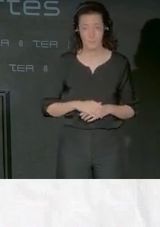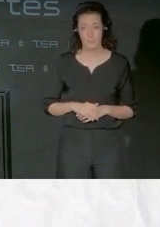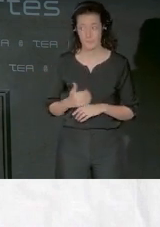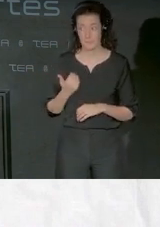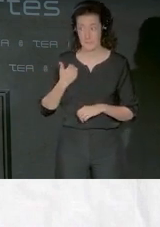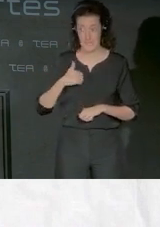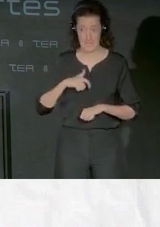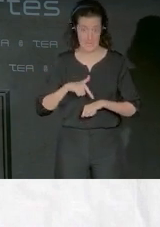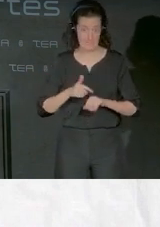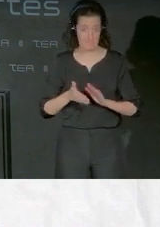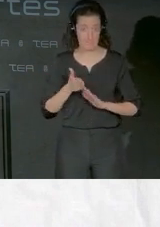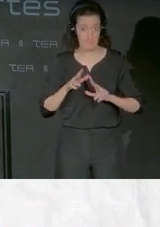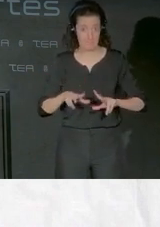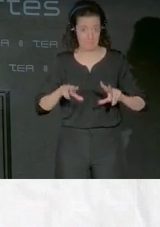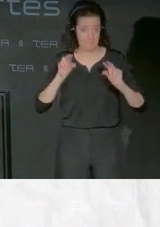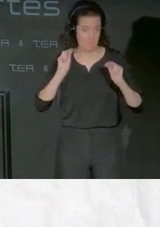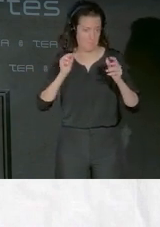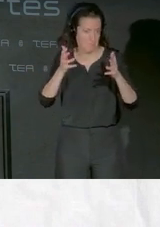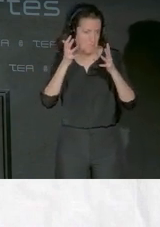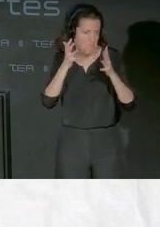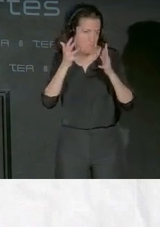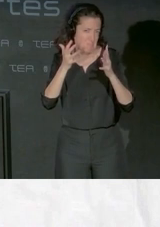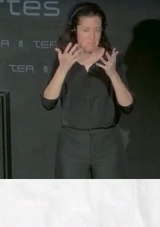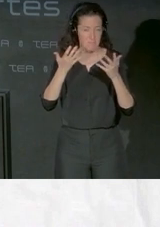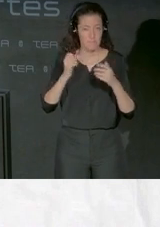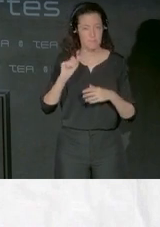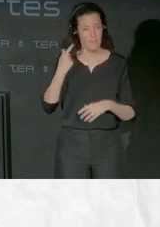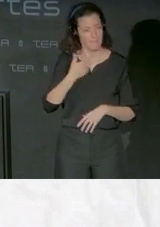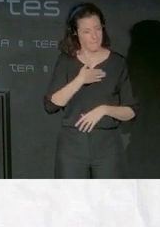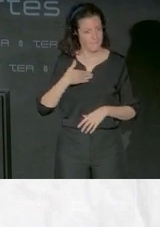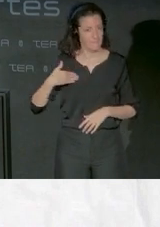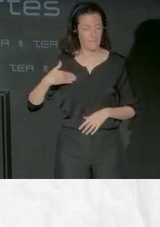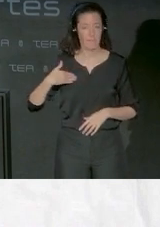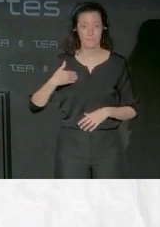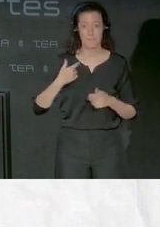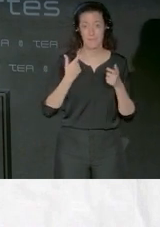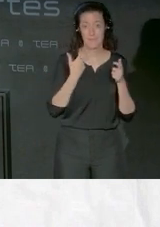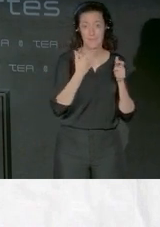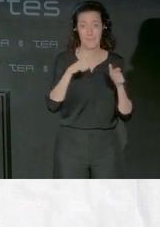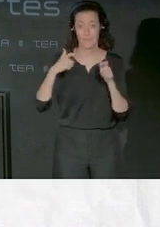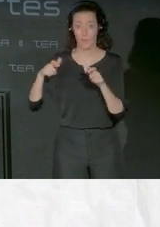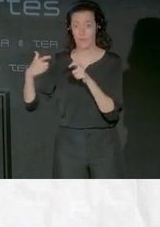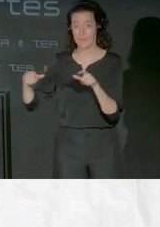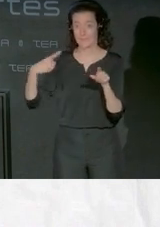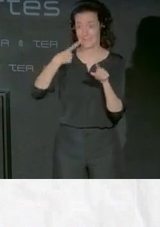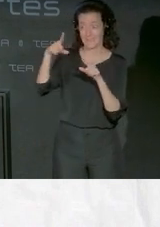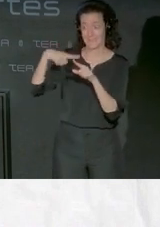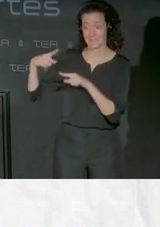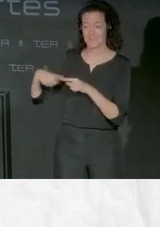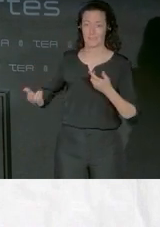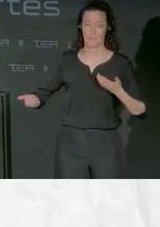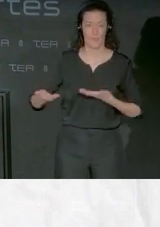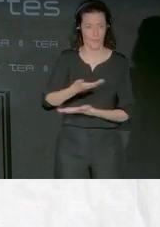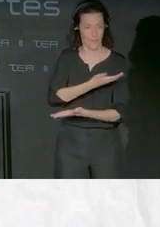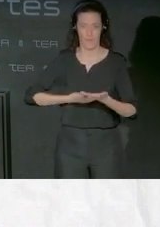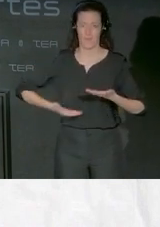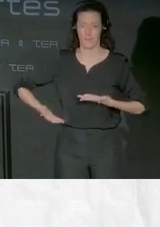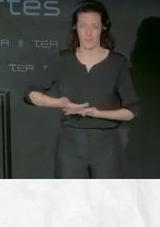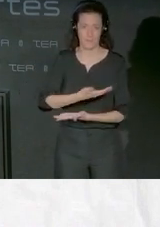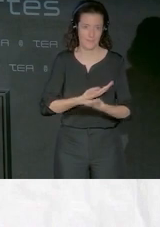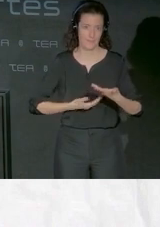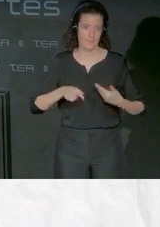saw. But there is room to sort of strengthen the collaboration there and simply to get to know better